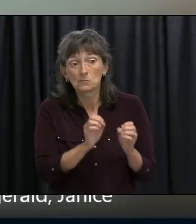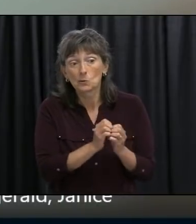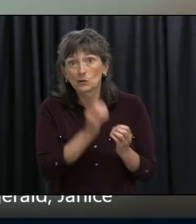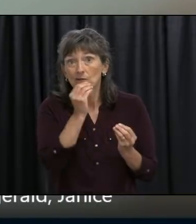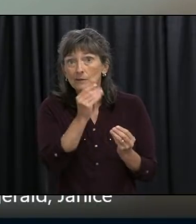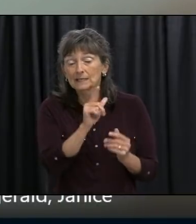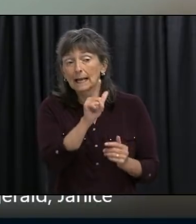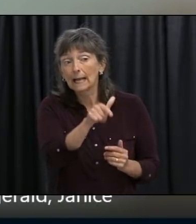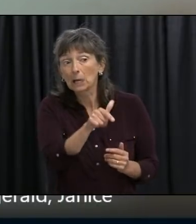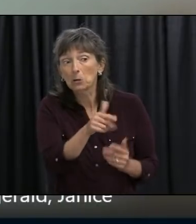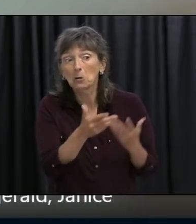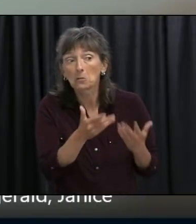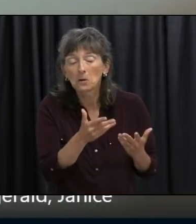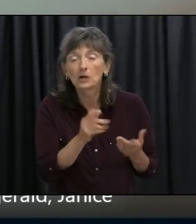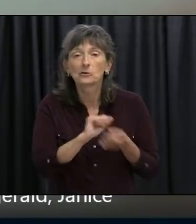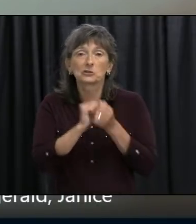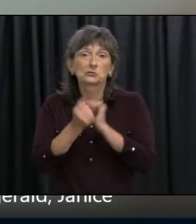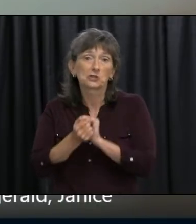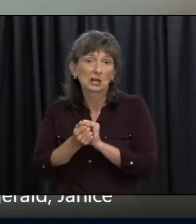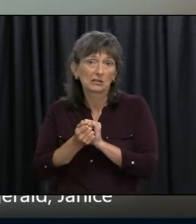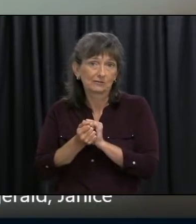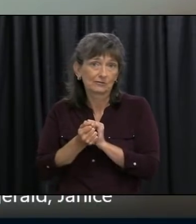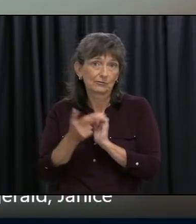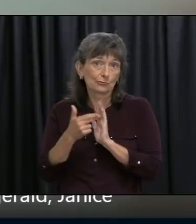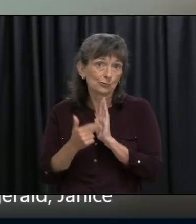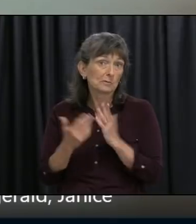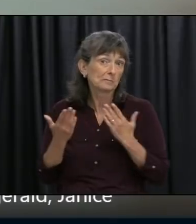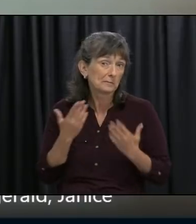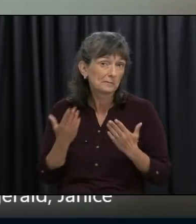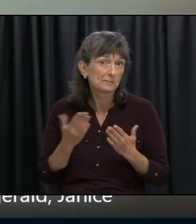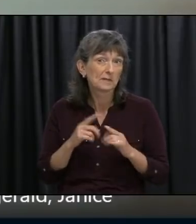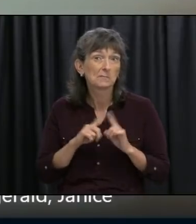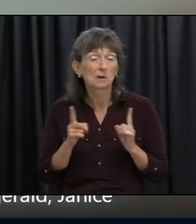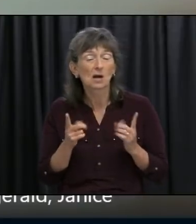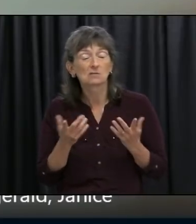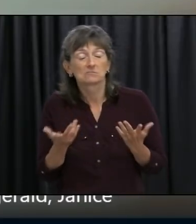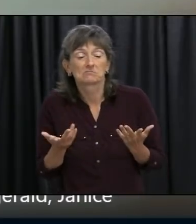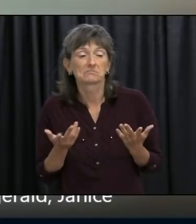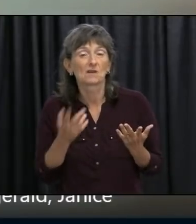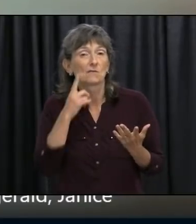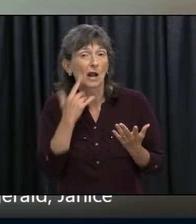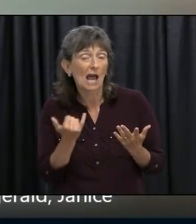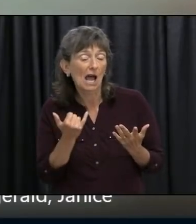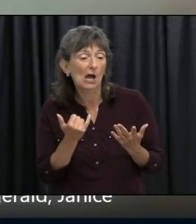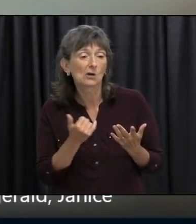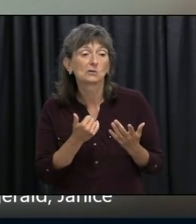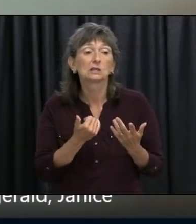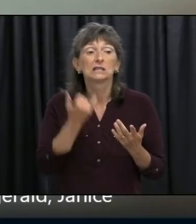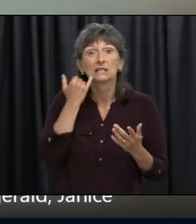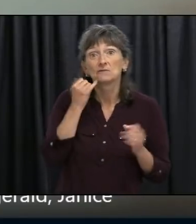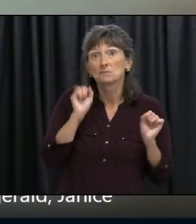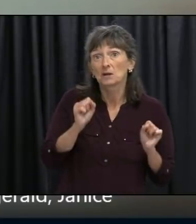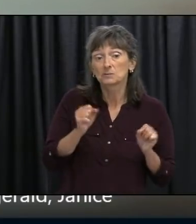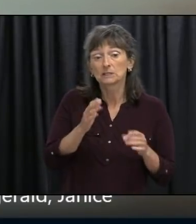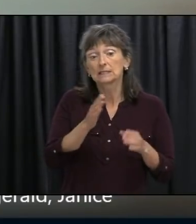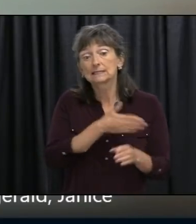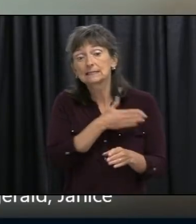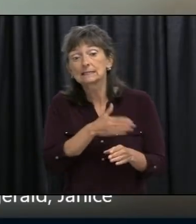information, if we get more information about this topic, if we find that there are ways that it can be done safely